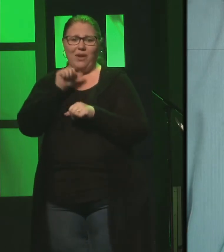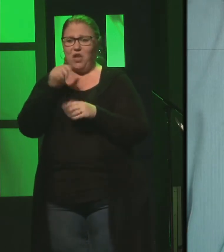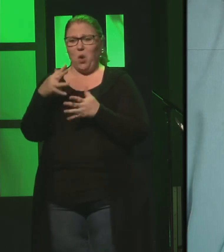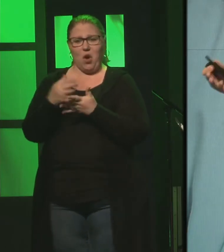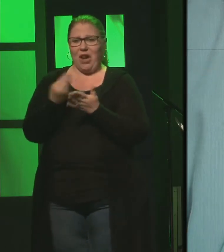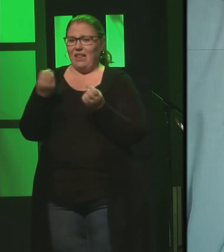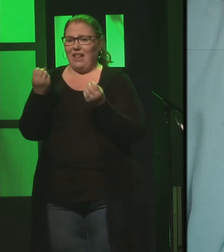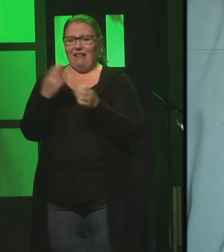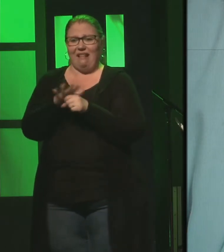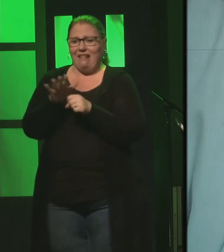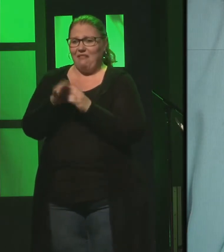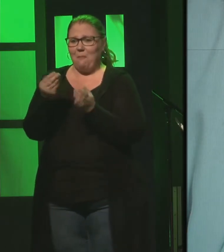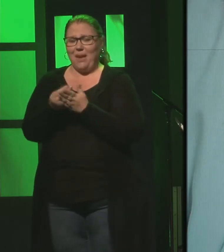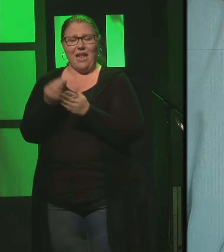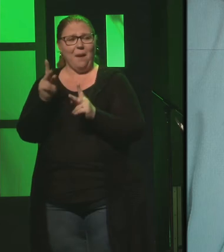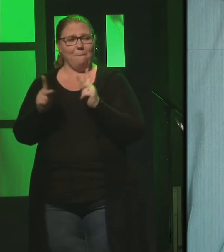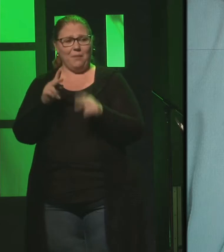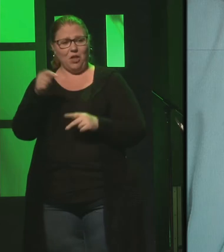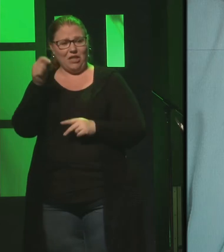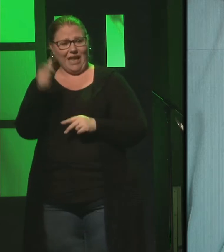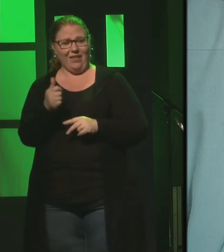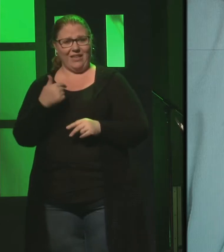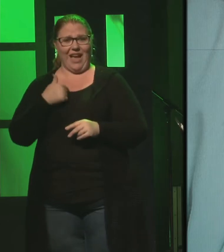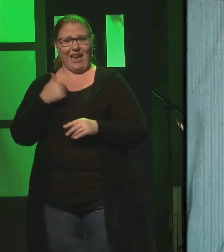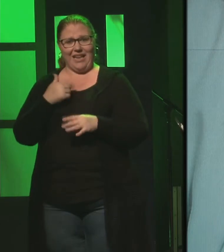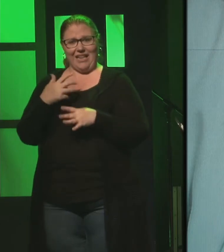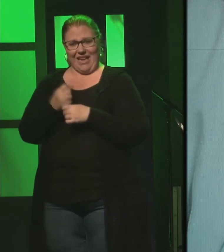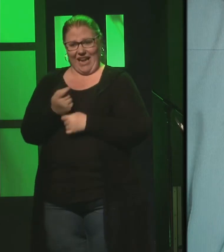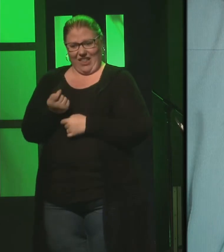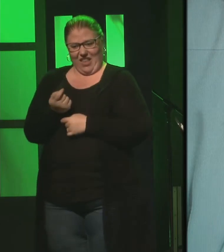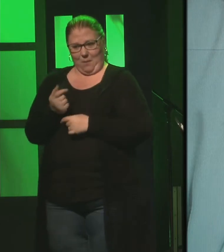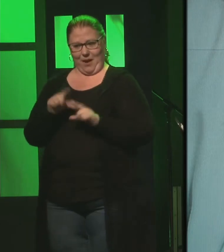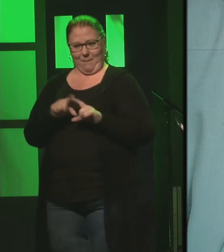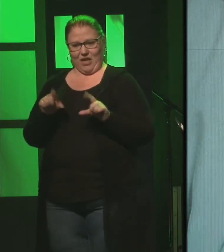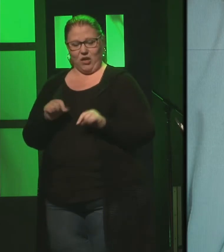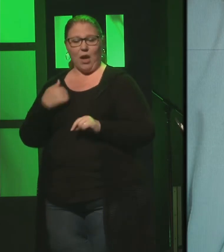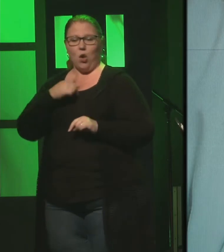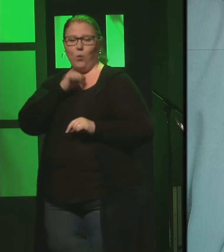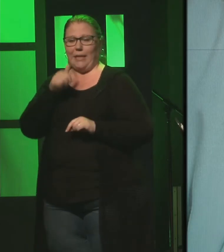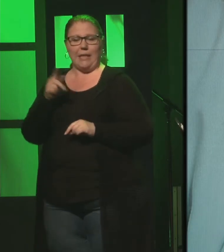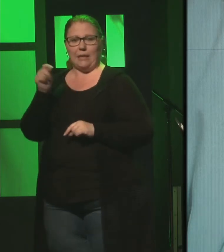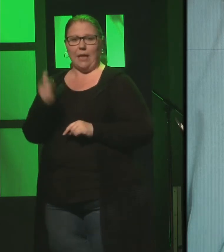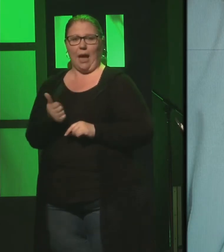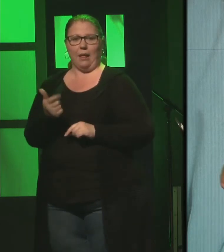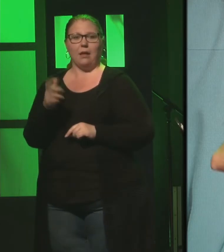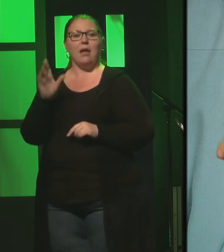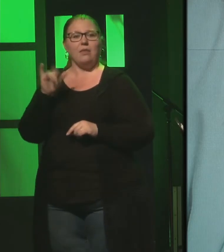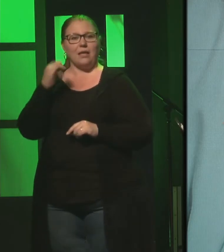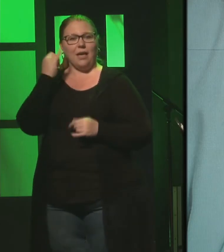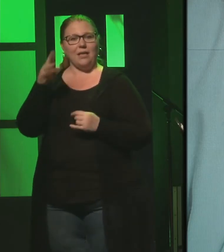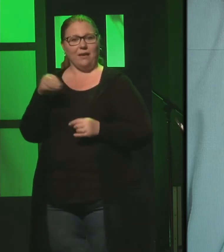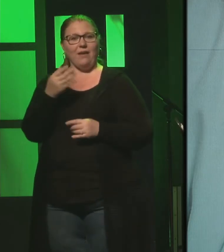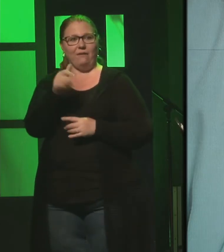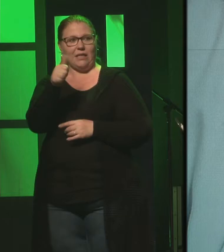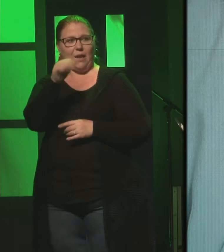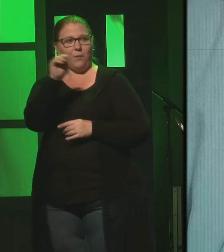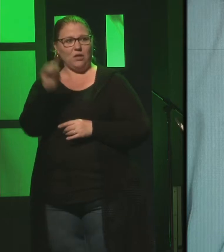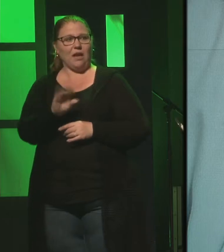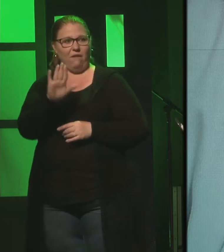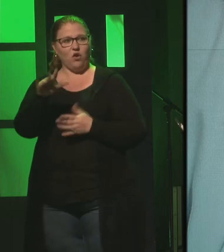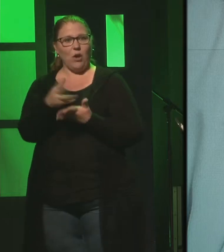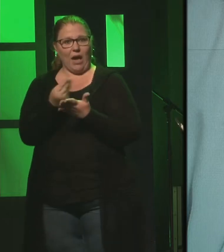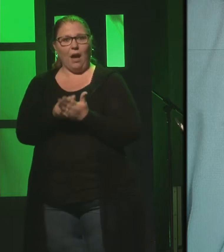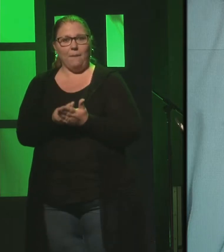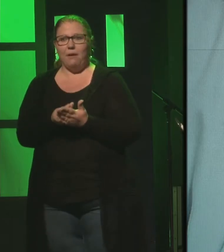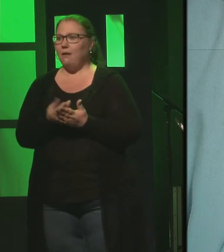like people are tithing to the church so I can get a little bit of a paycheck, and we didn't tithe. Tithing, by the way, is this idea of giving 10% of your income.